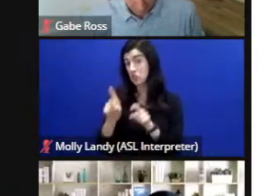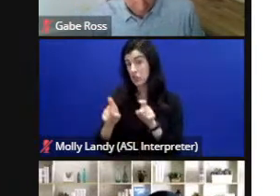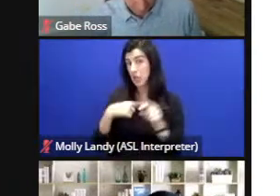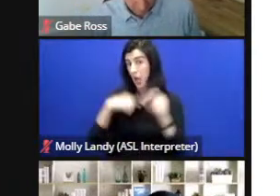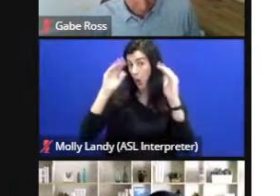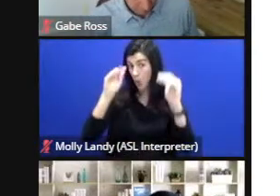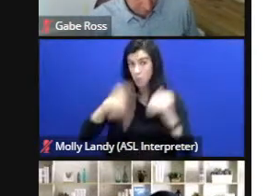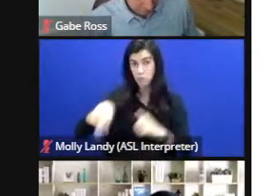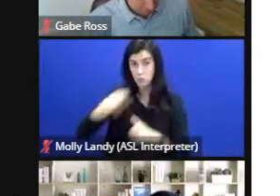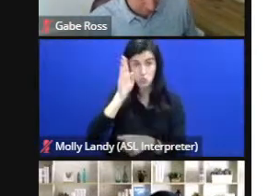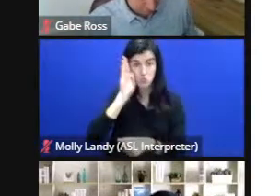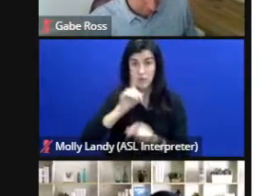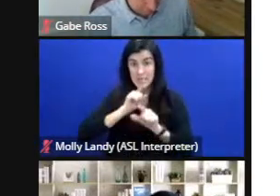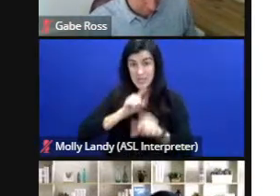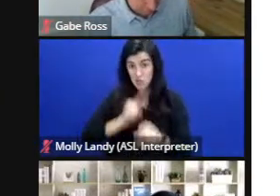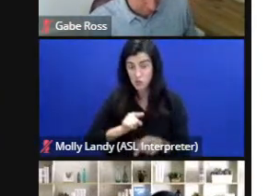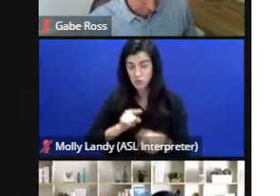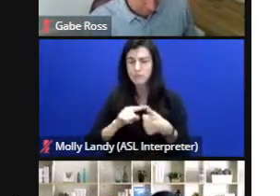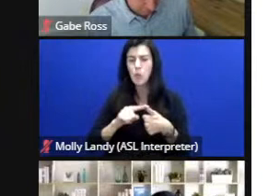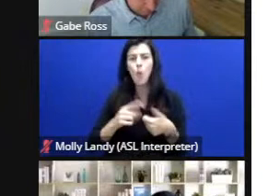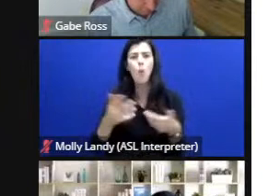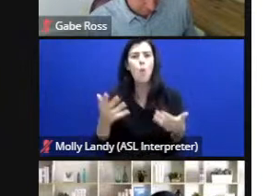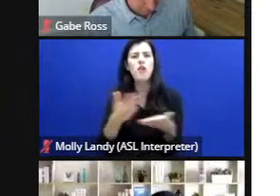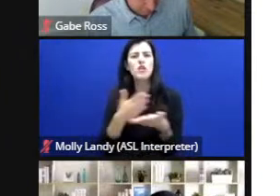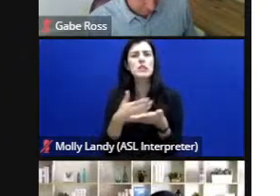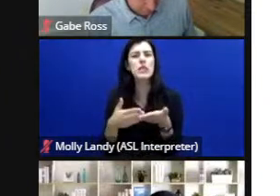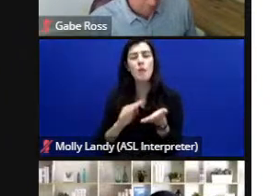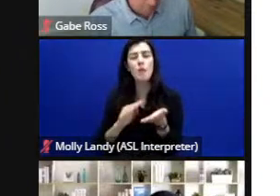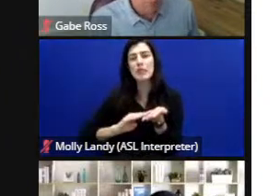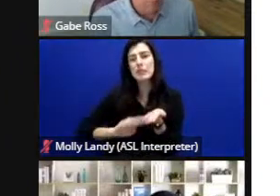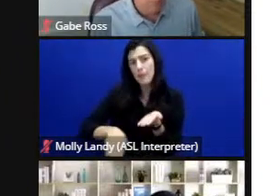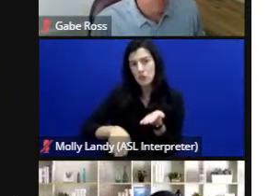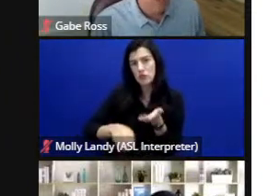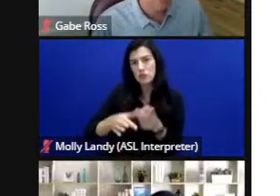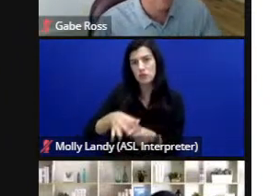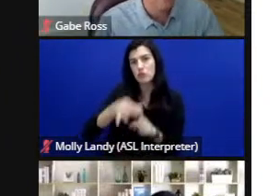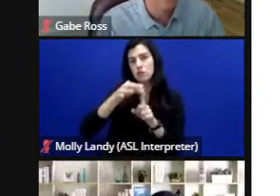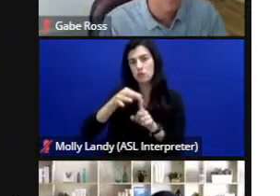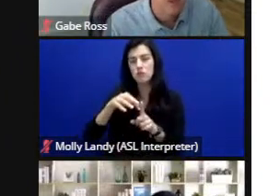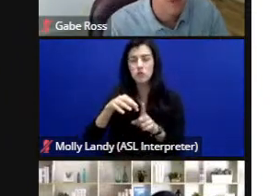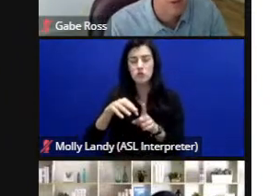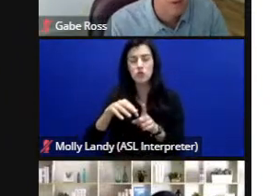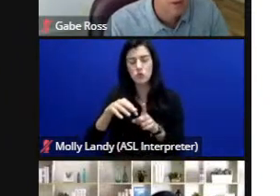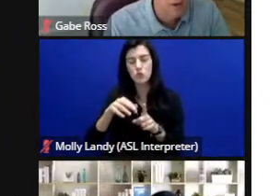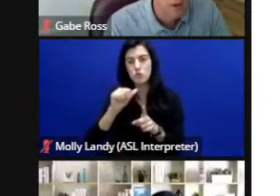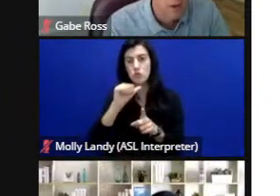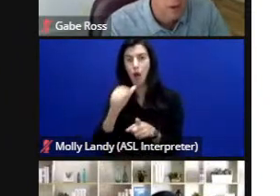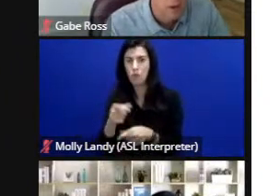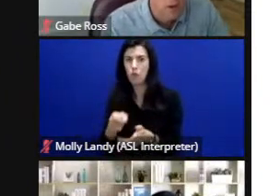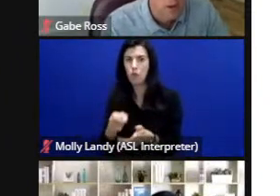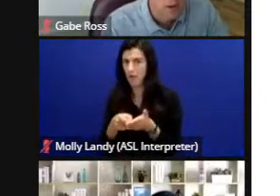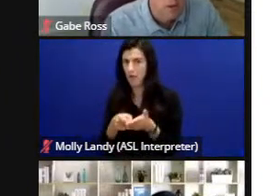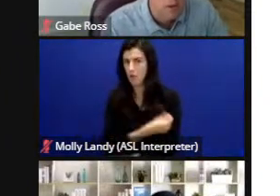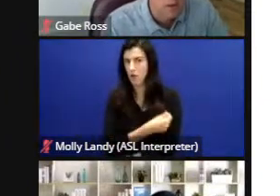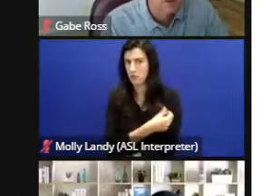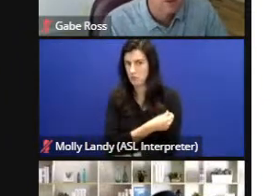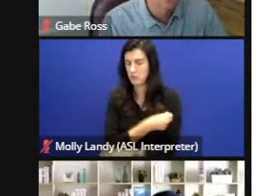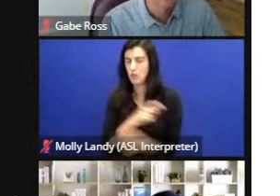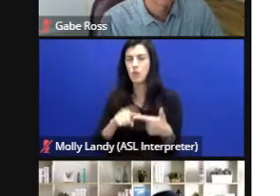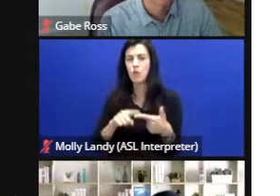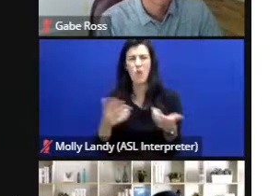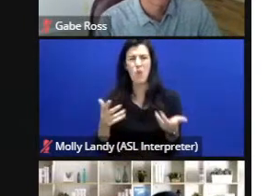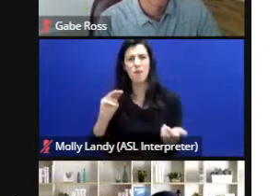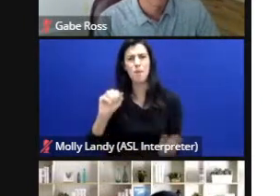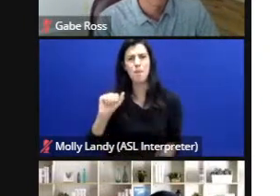is, what are some of the exemptions if the vaccine would be mandated by the district? What matrix is Los Rios